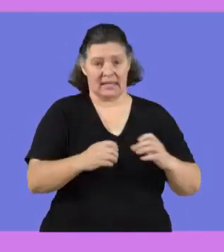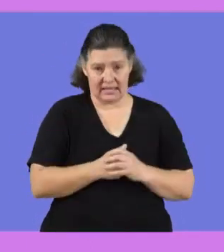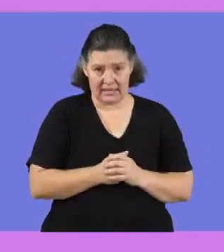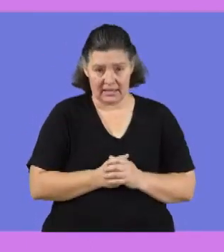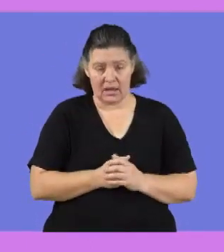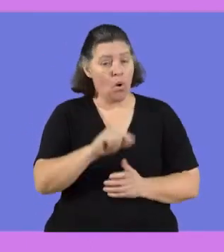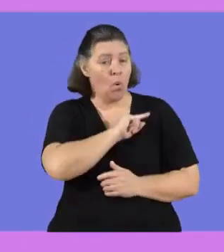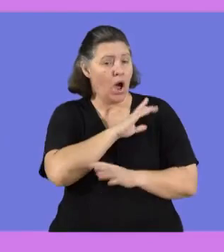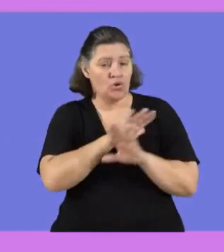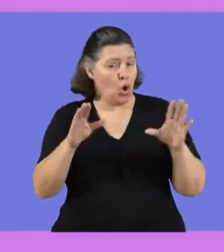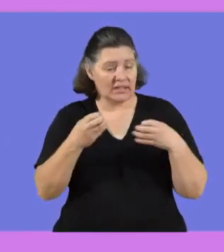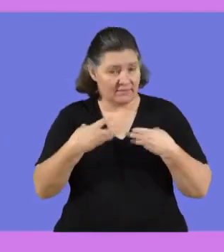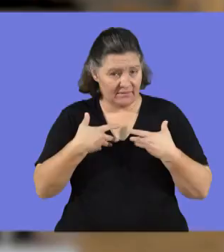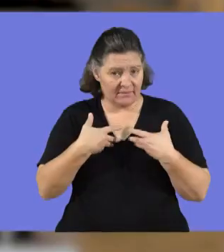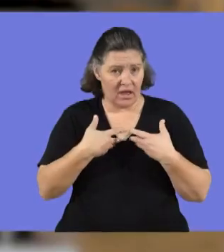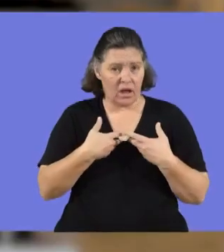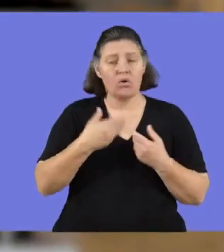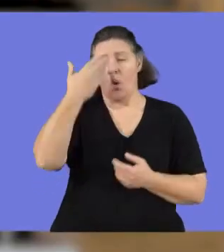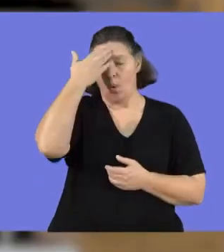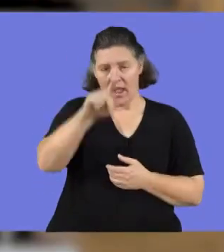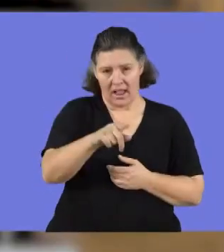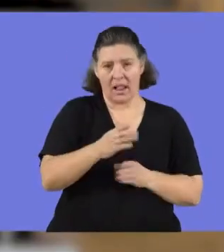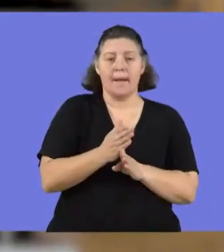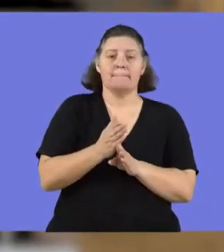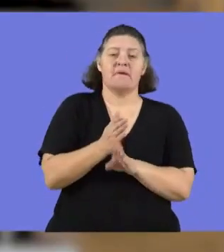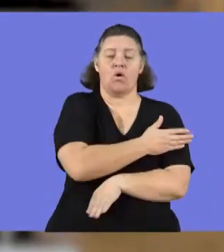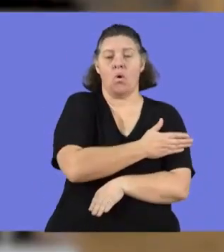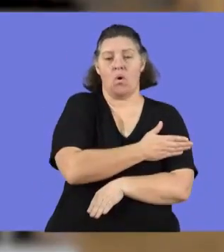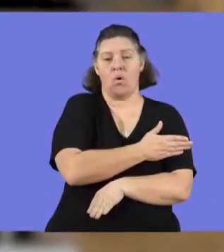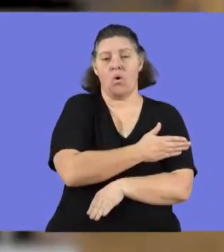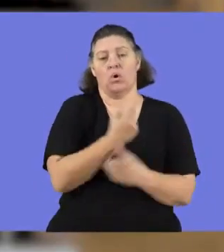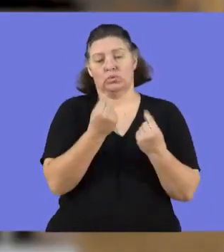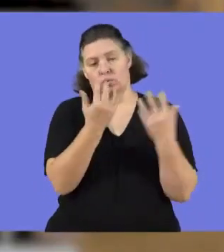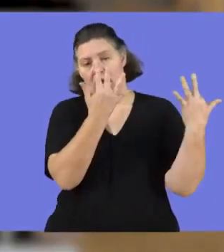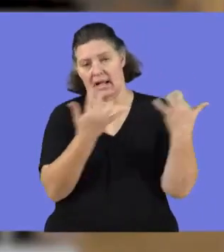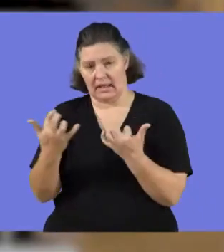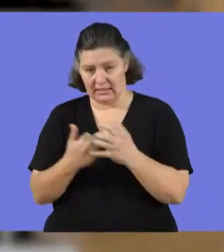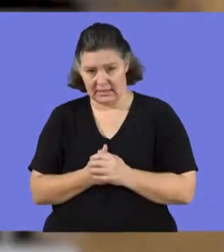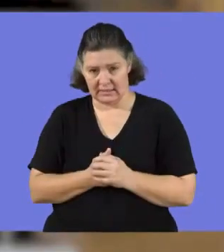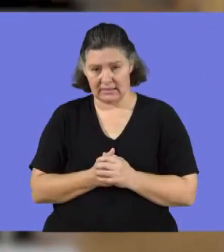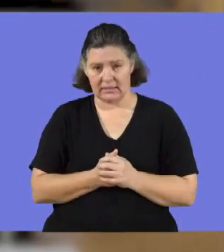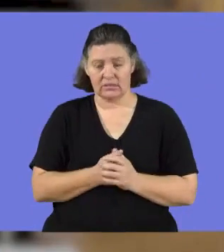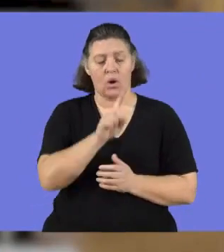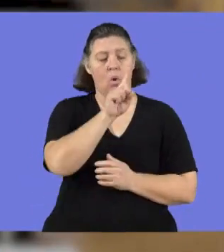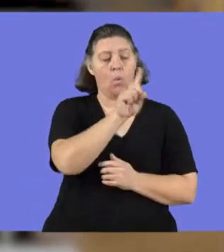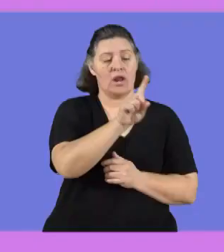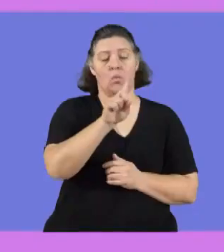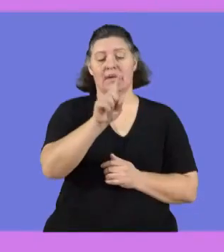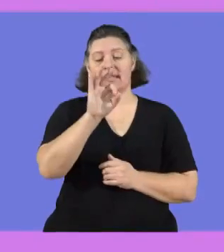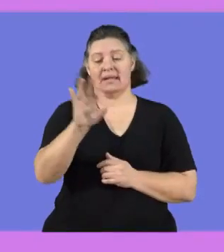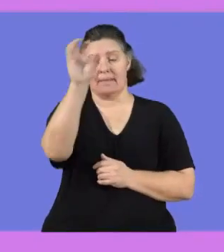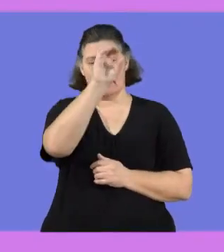given. So because it is not given, you should be knowing it before you can even do your calculations. So we